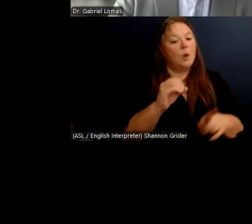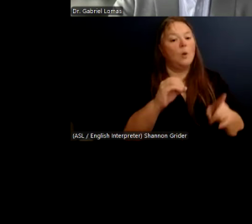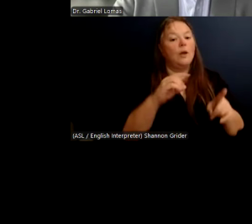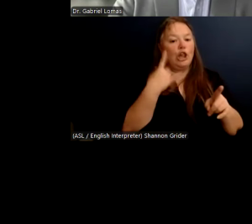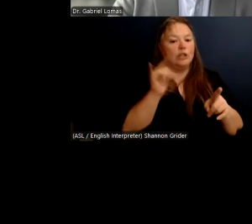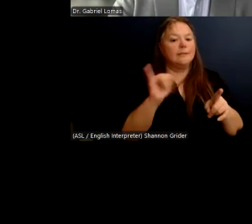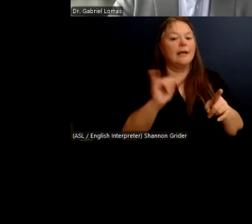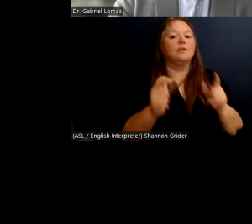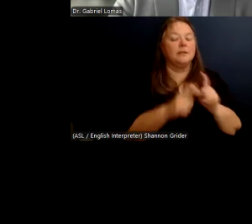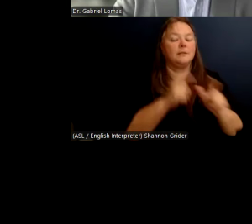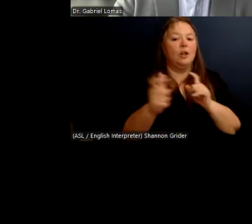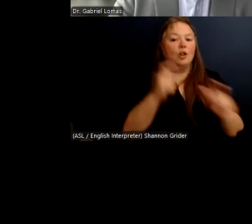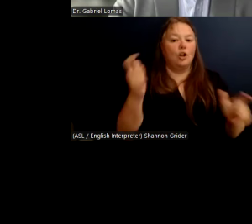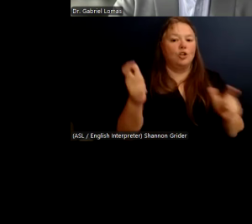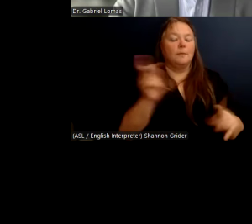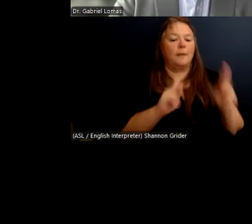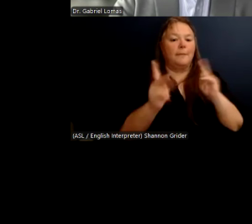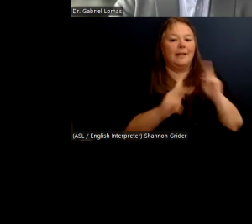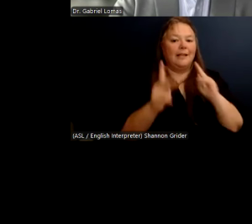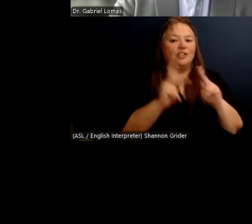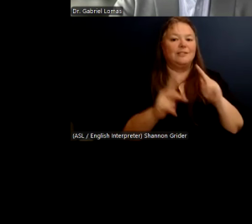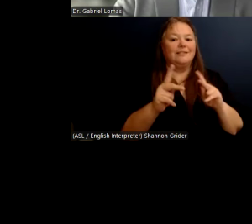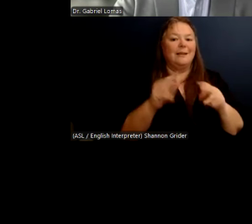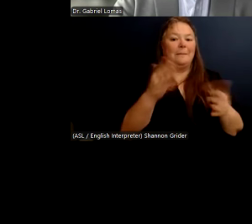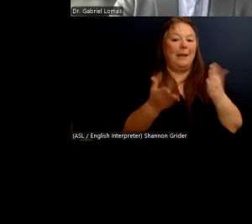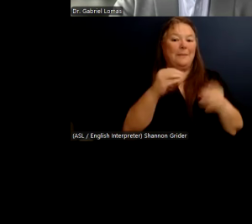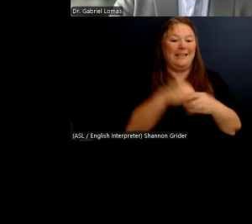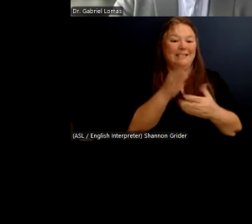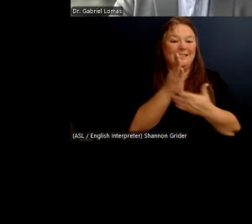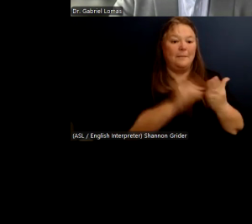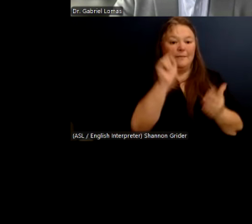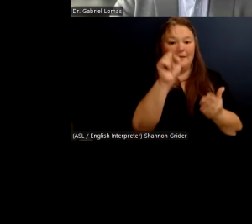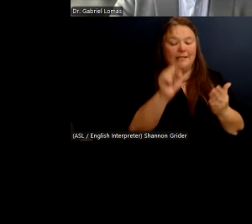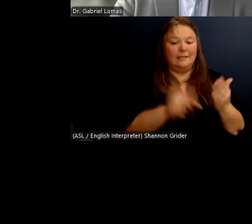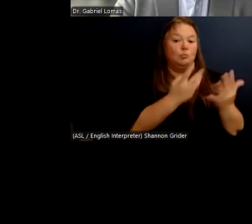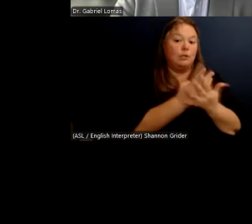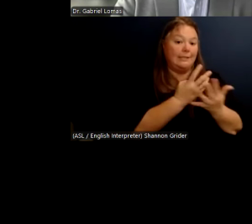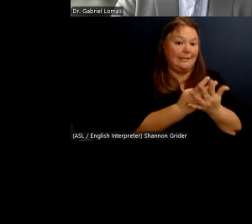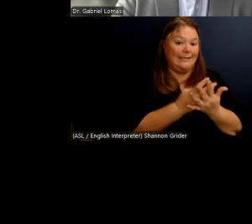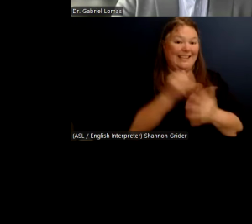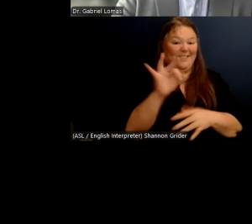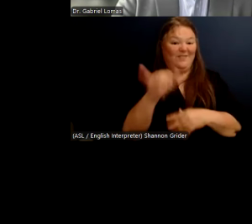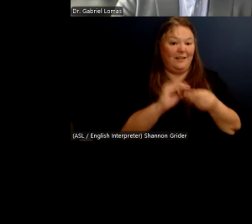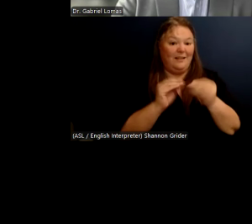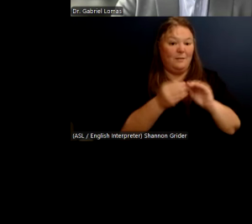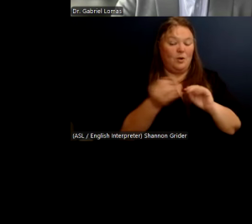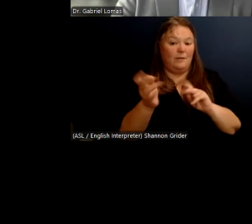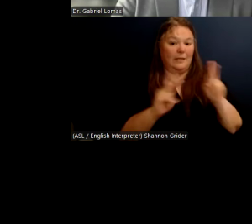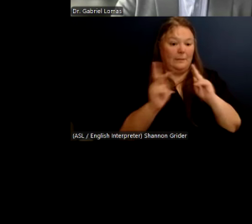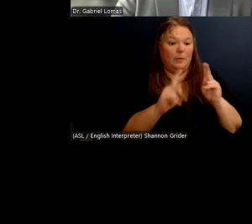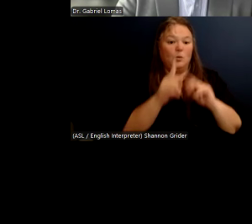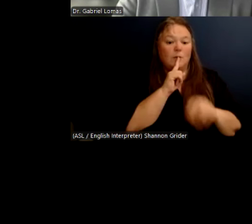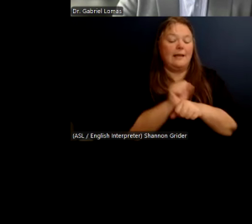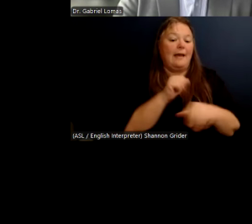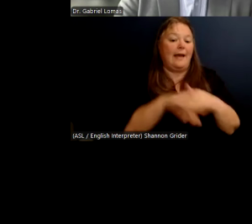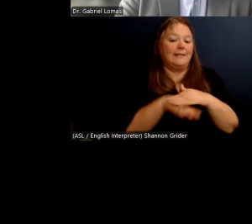a larger population of deaf inmates, maybe in some of these prisons, if that number of people was accessing